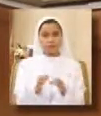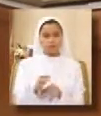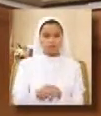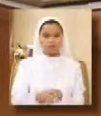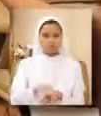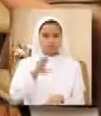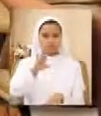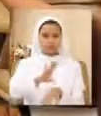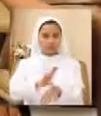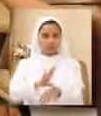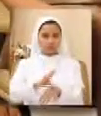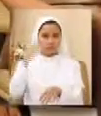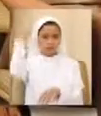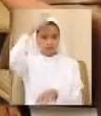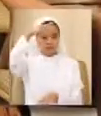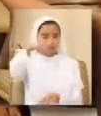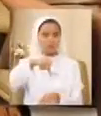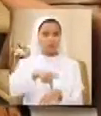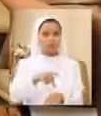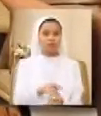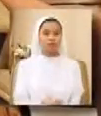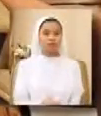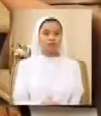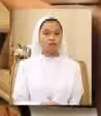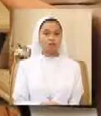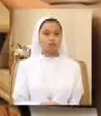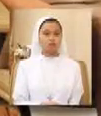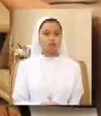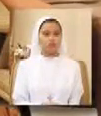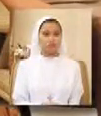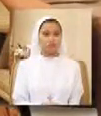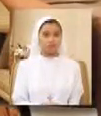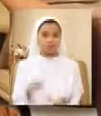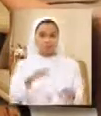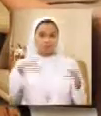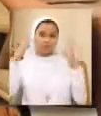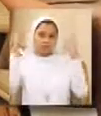I have been blessed, ba? Yes. No? Mm-hmm. Ako'y pumunta sa Roma when I was,